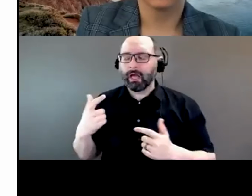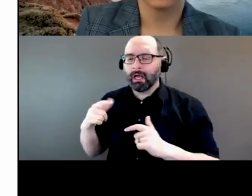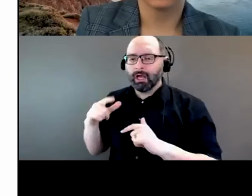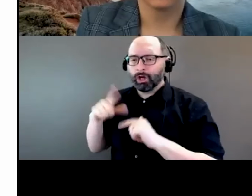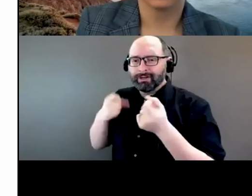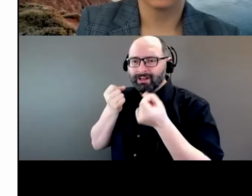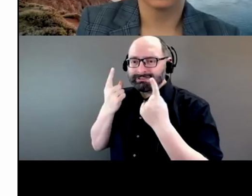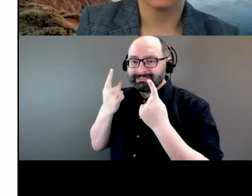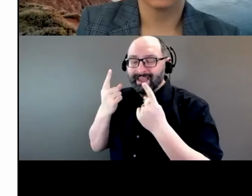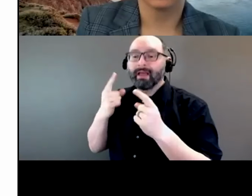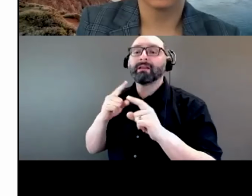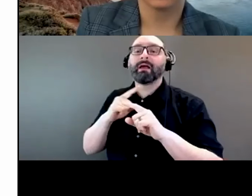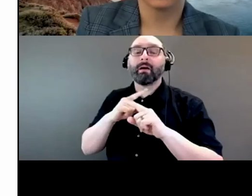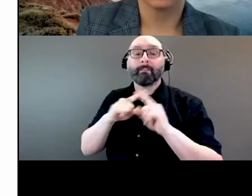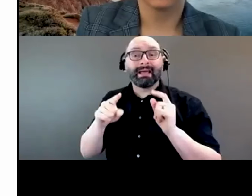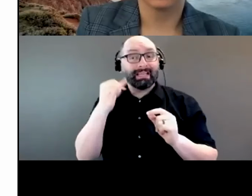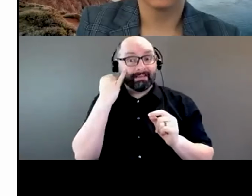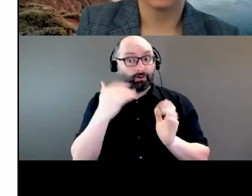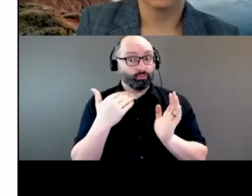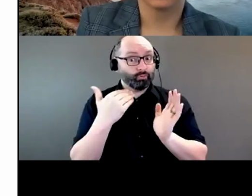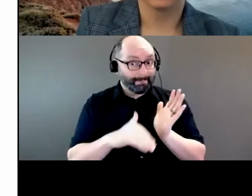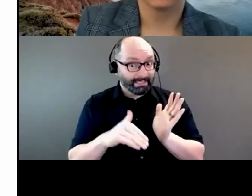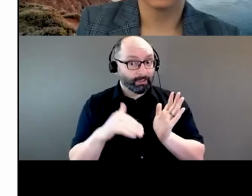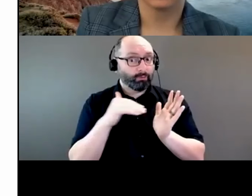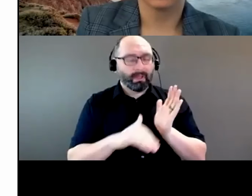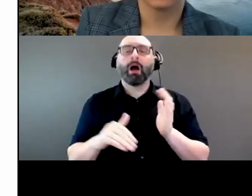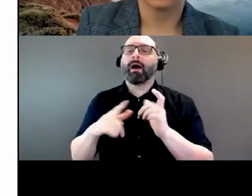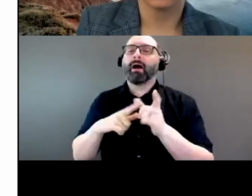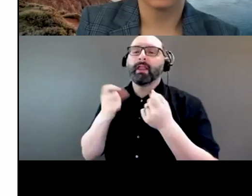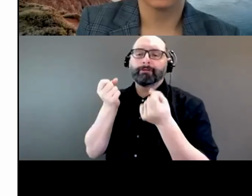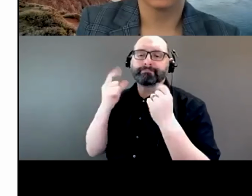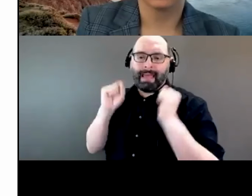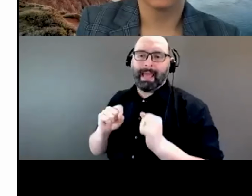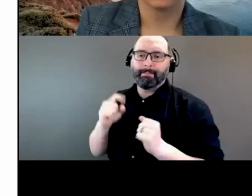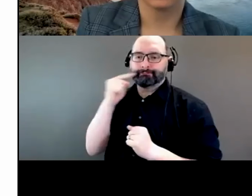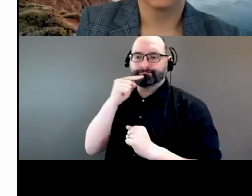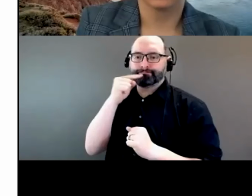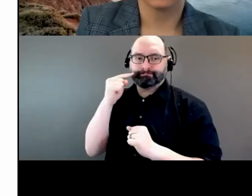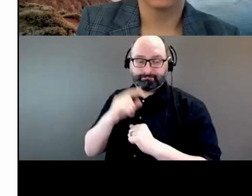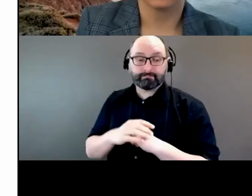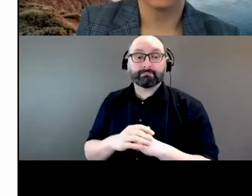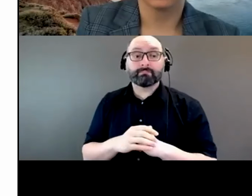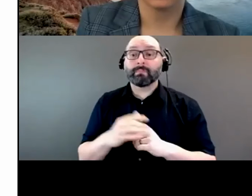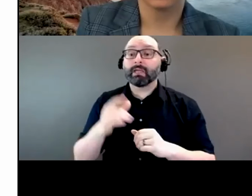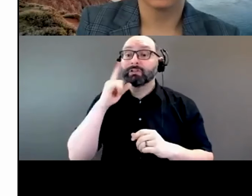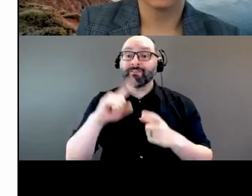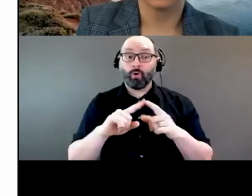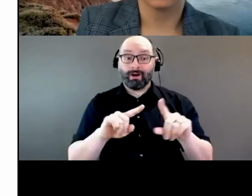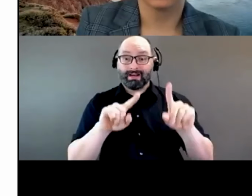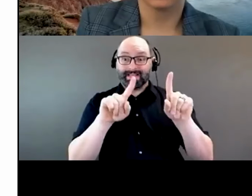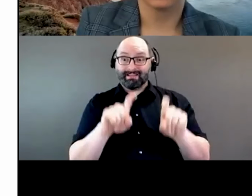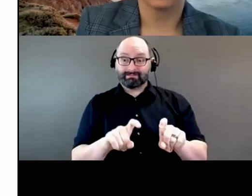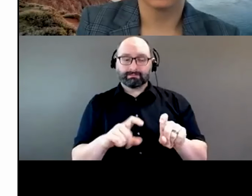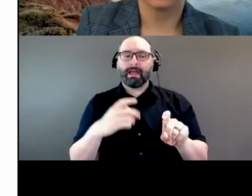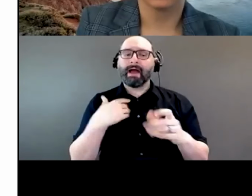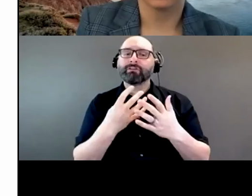repeating the information, they were able to do it. Now, for the examination, we have screening tools and